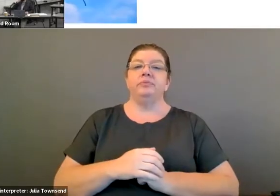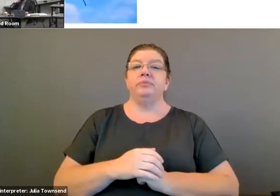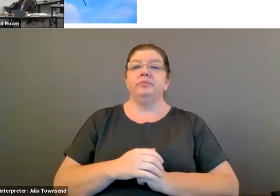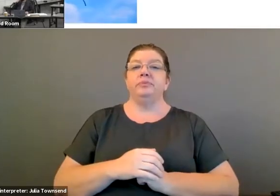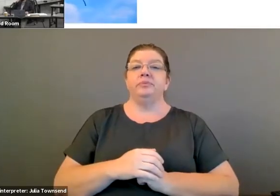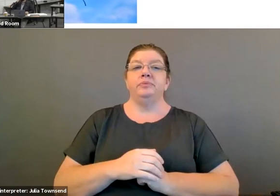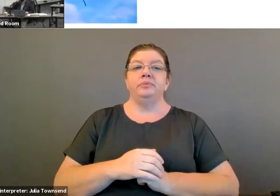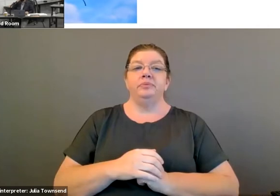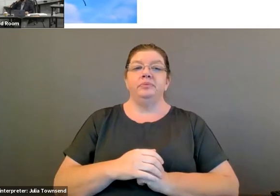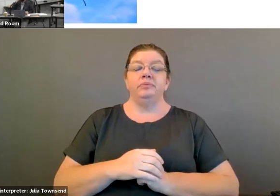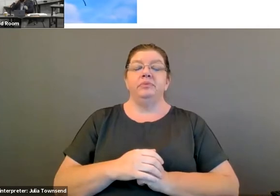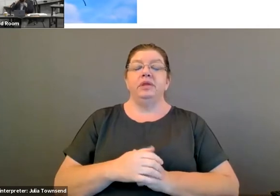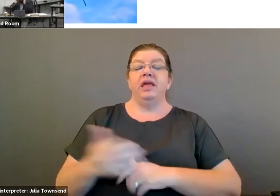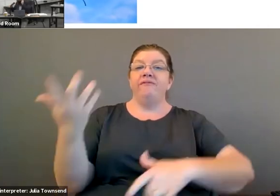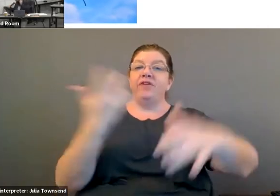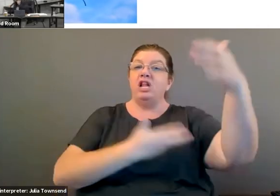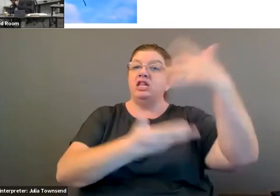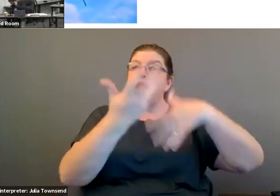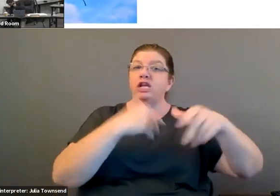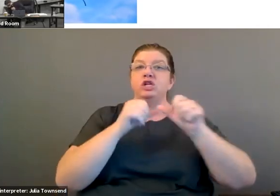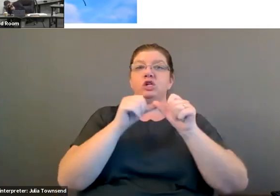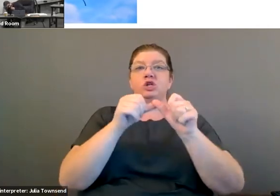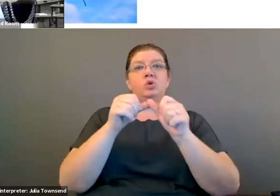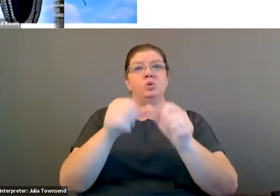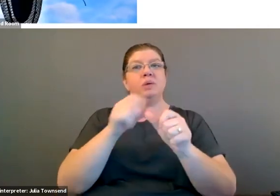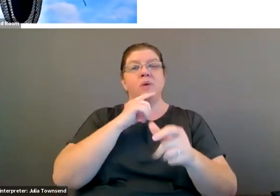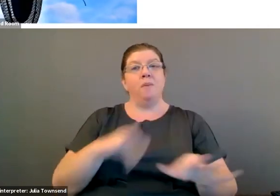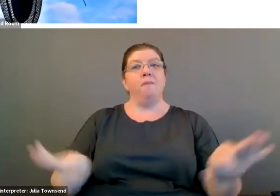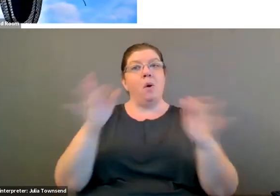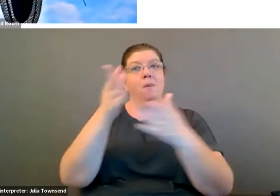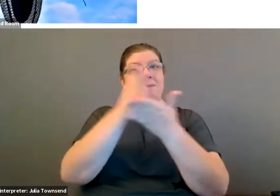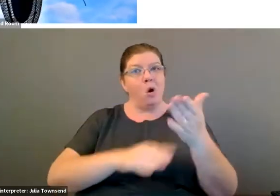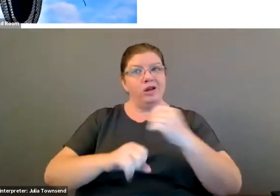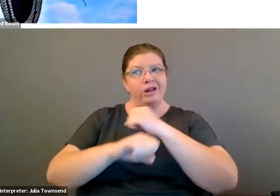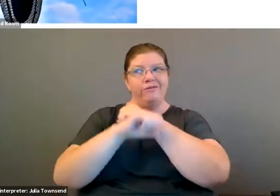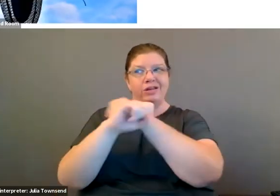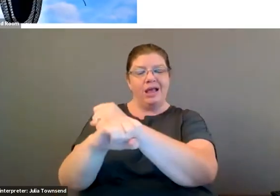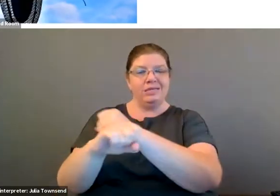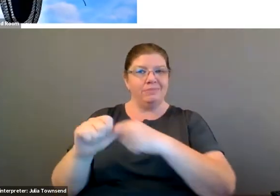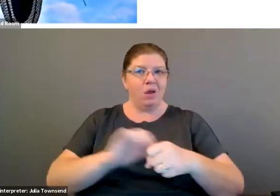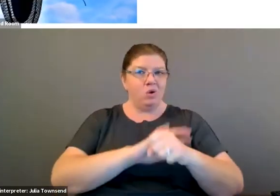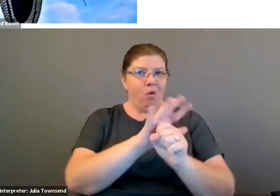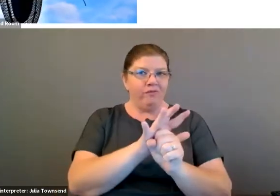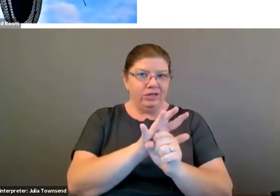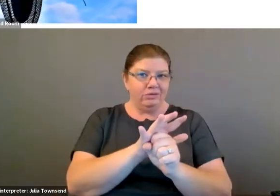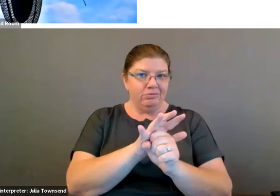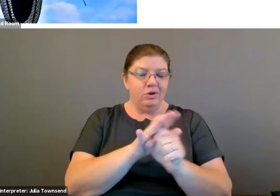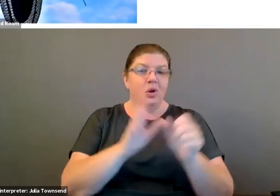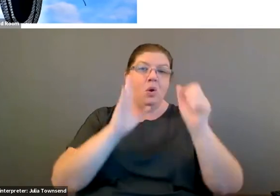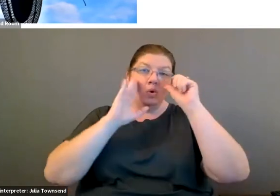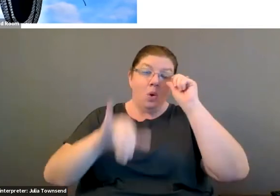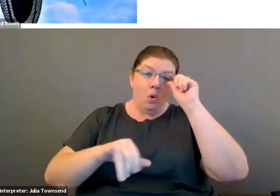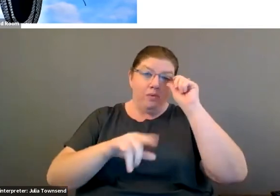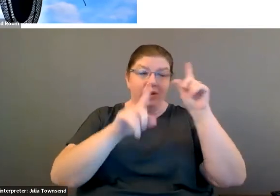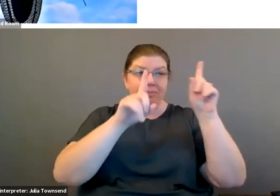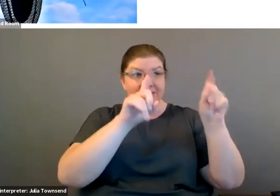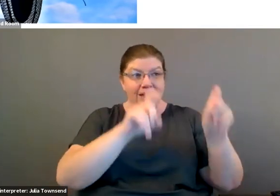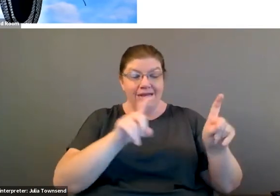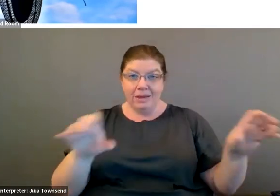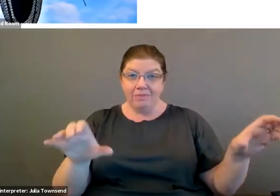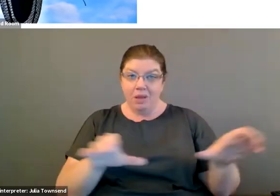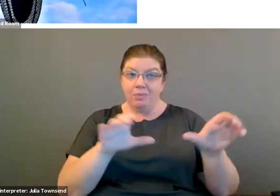Ventilation continues to be a very important part of our defense against COVID. As we know from the testing that we